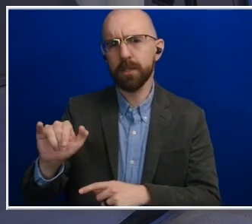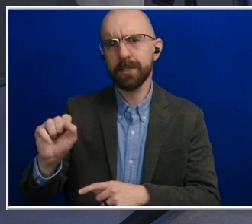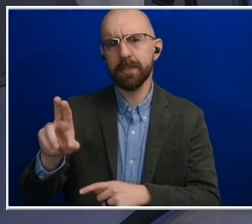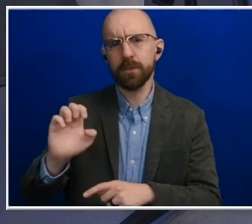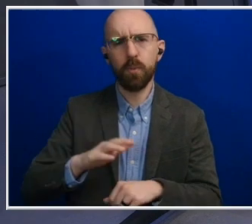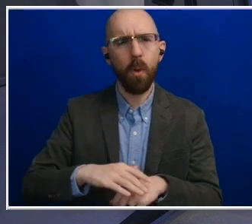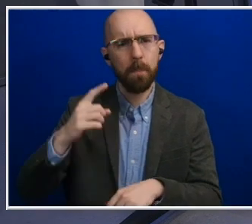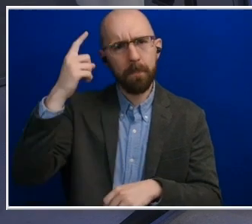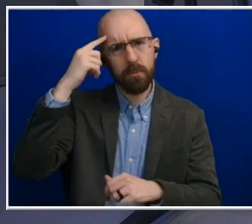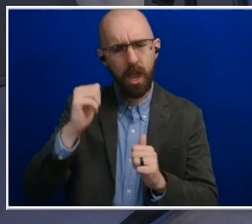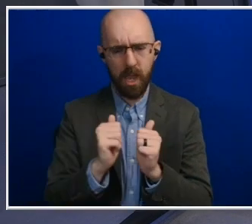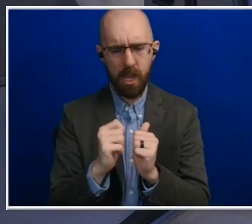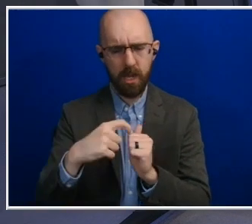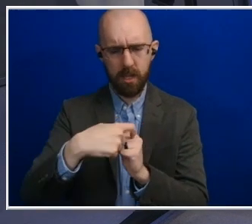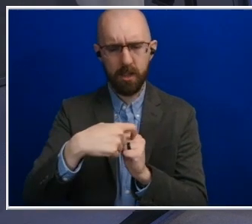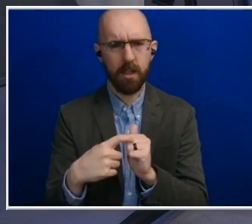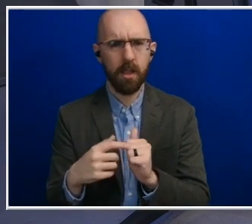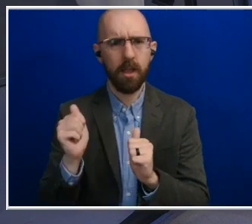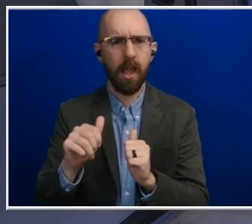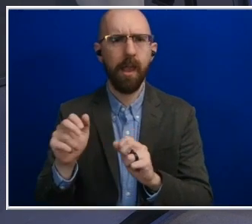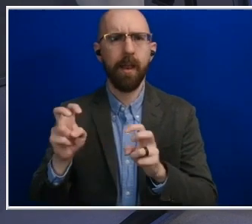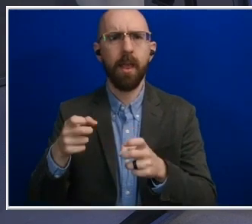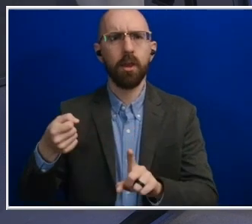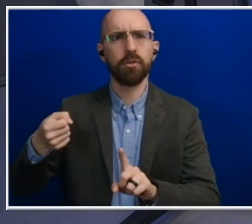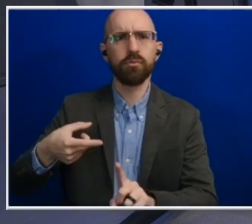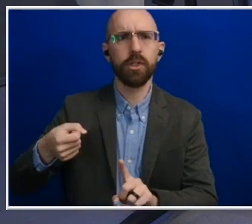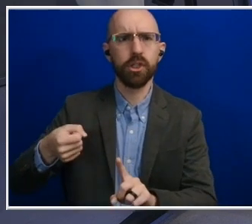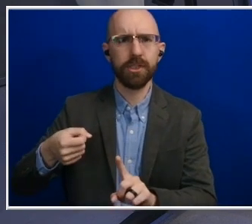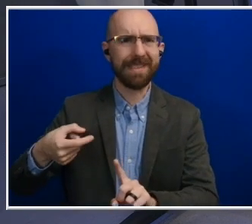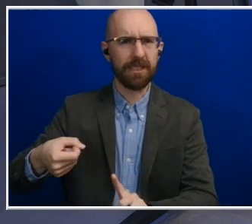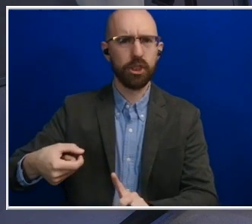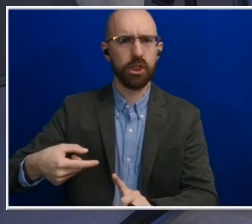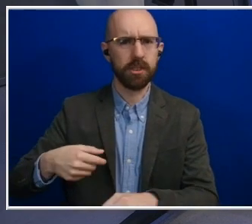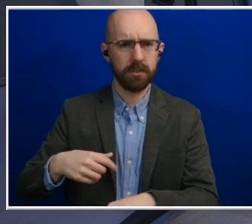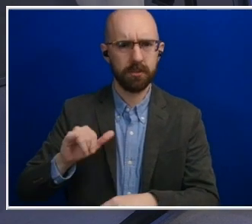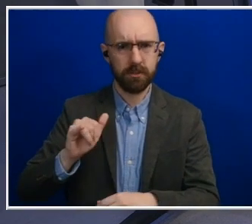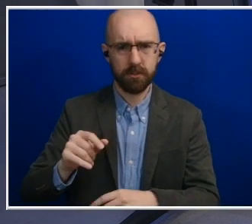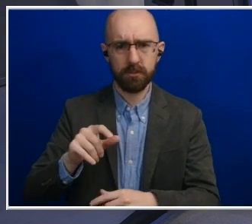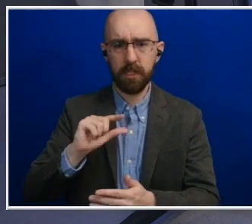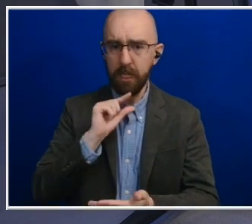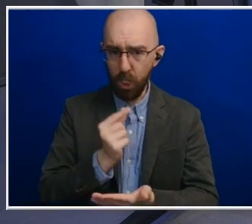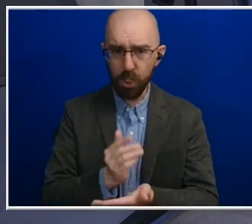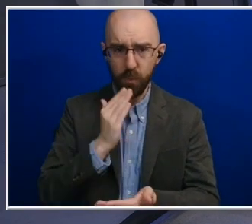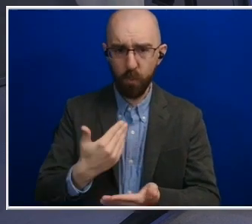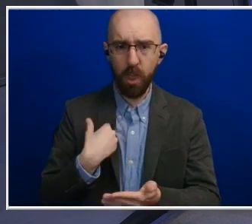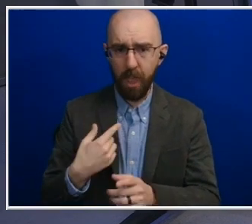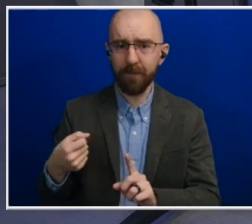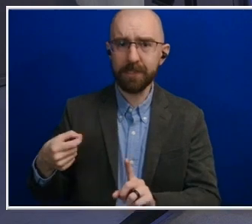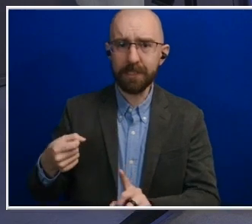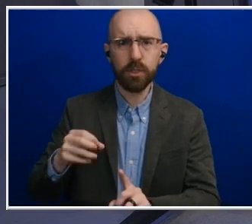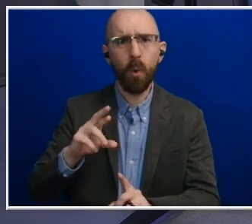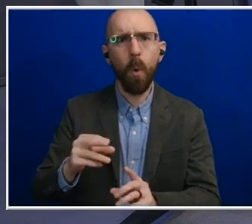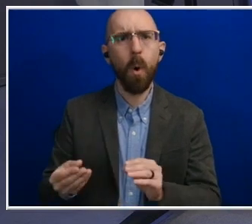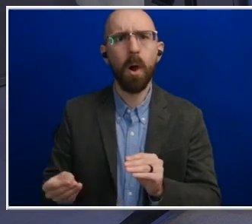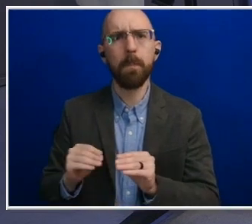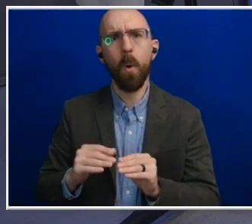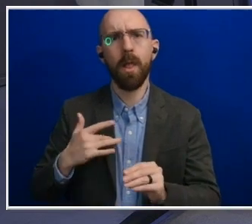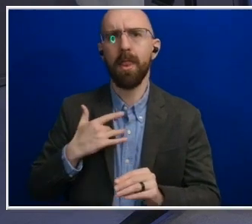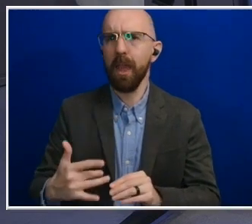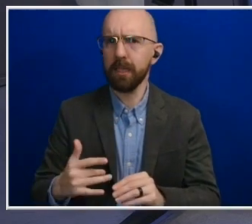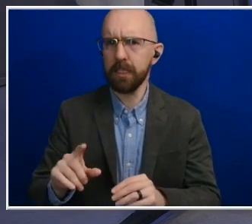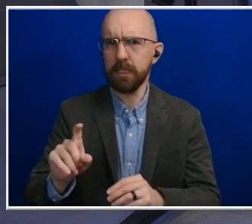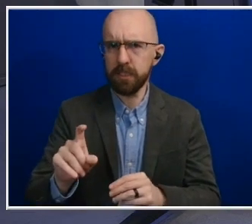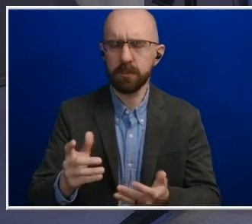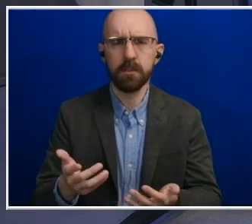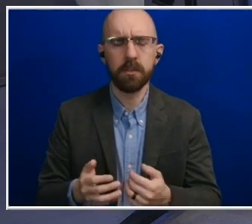trigger seizures? And does having scar tissue almost guarantee you'll have seizures, or just make it more likely that you'll have